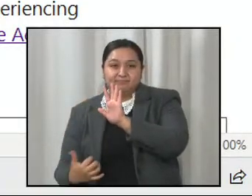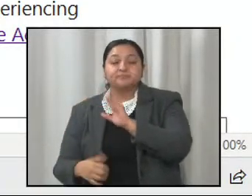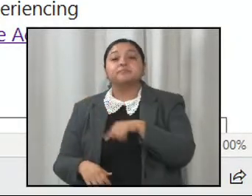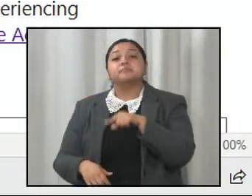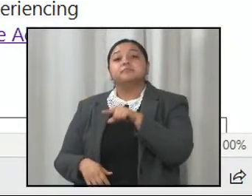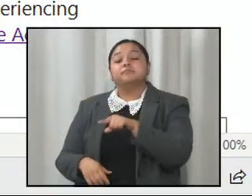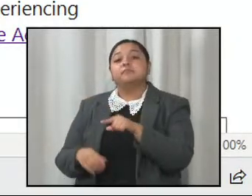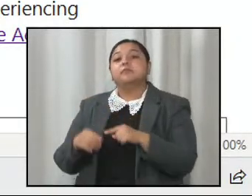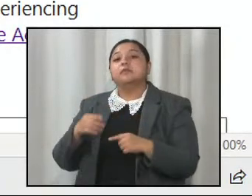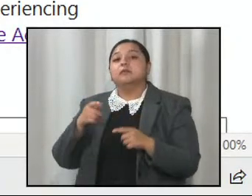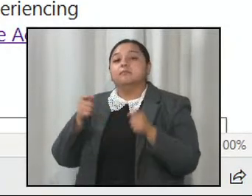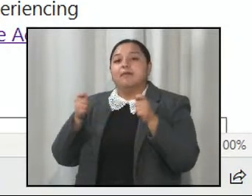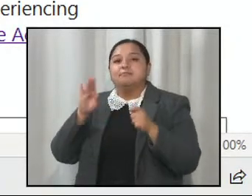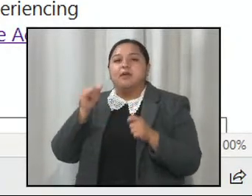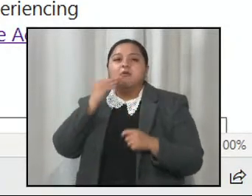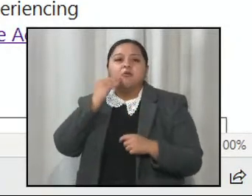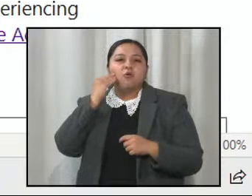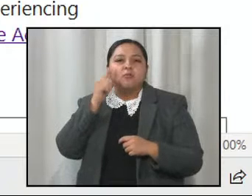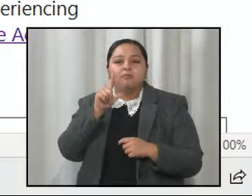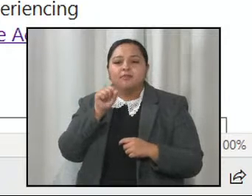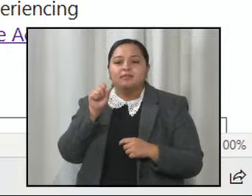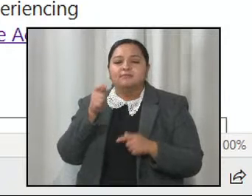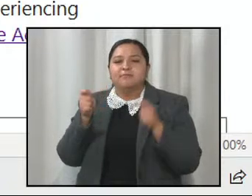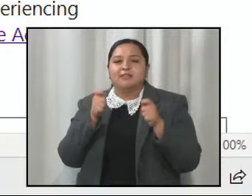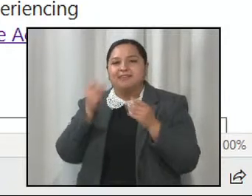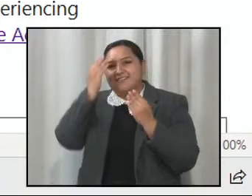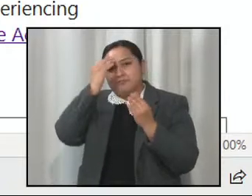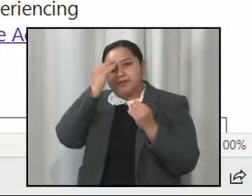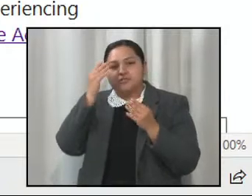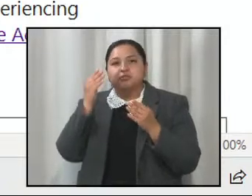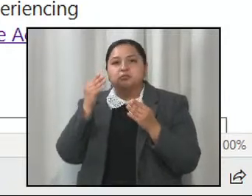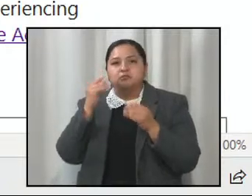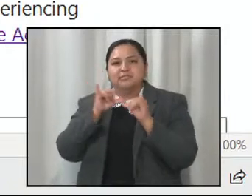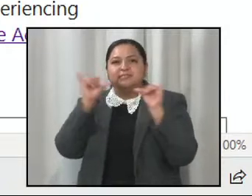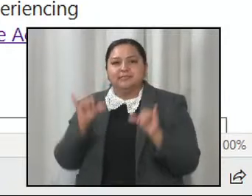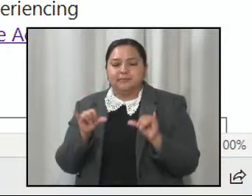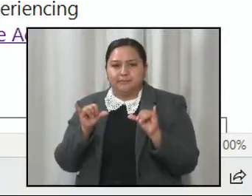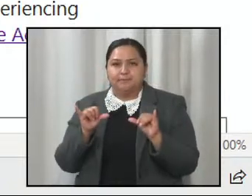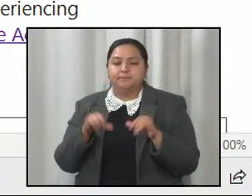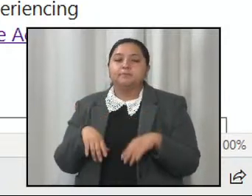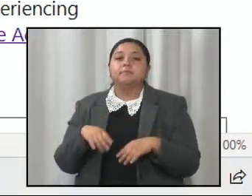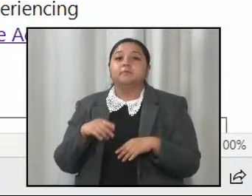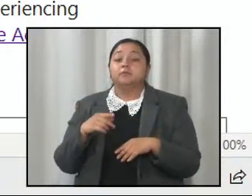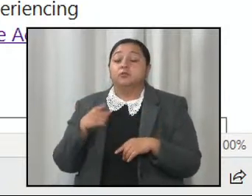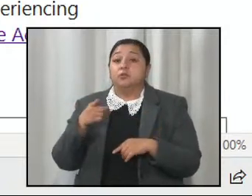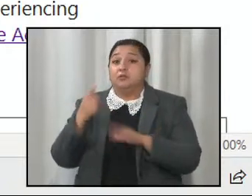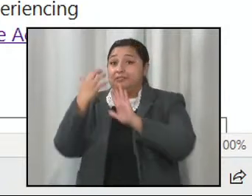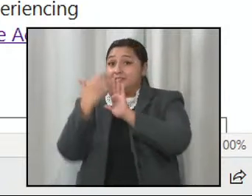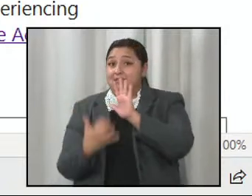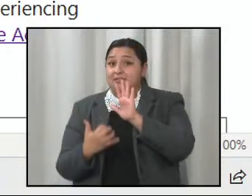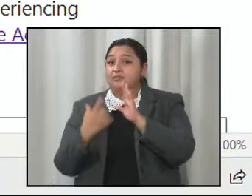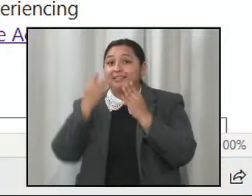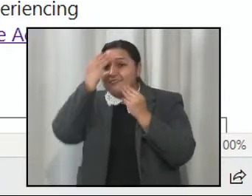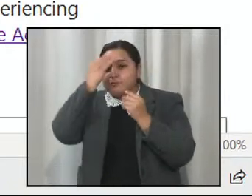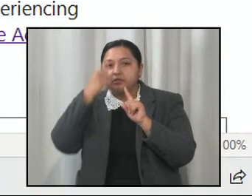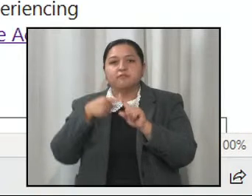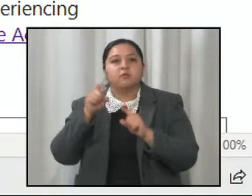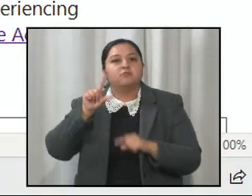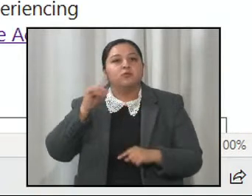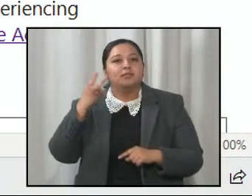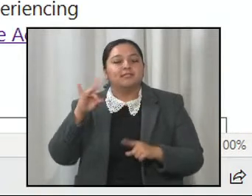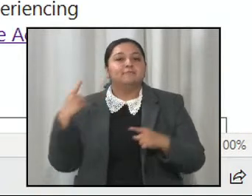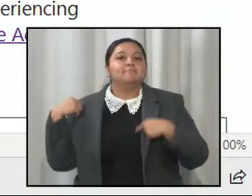Management Information System. We call it HMIS. The data runs from 2018 to present day, as well as other data related